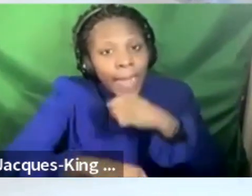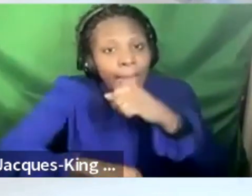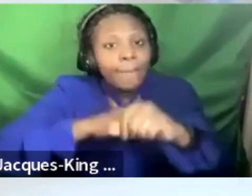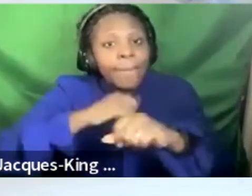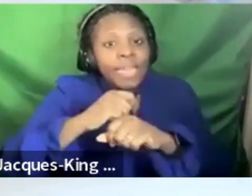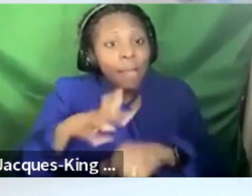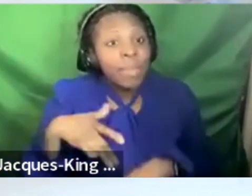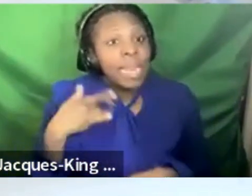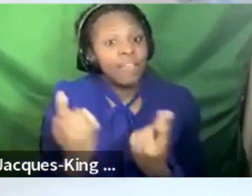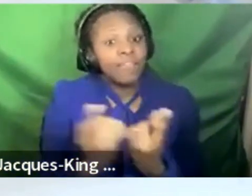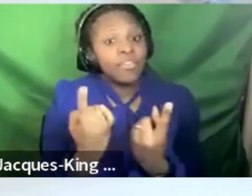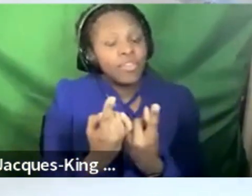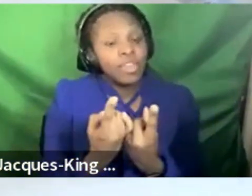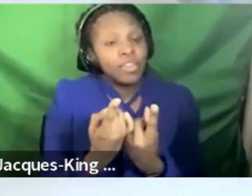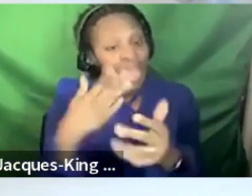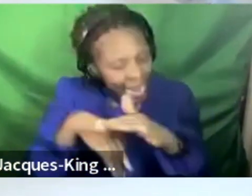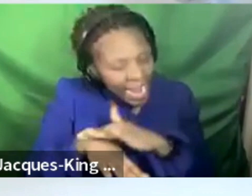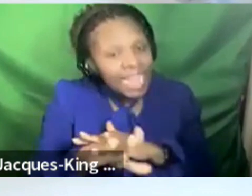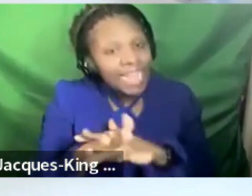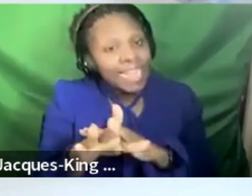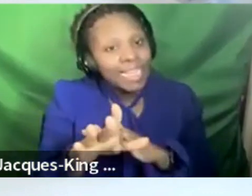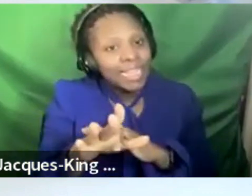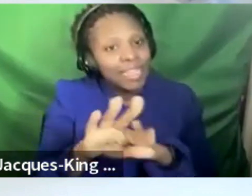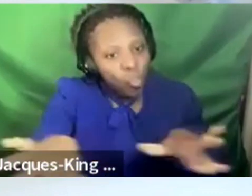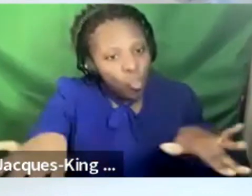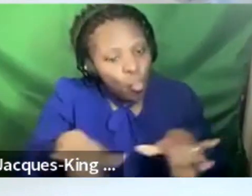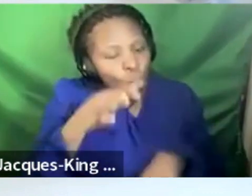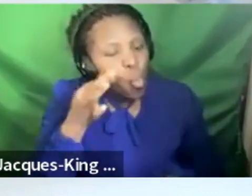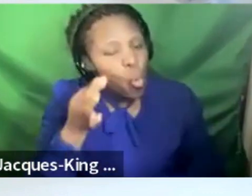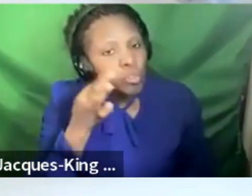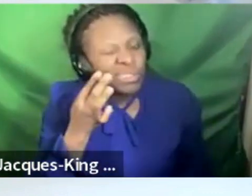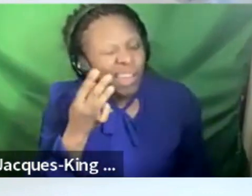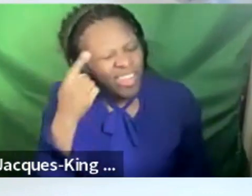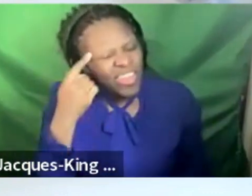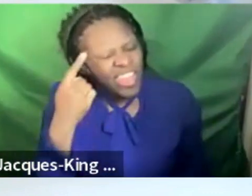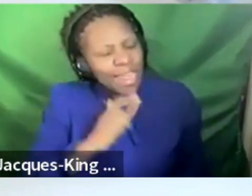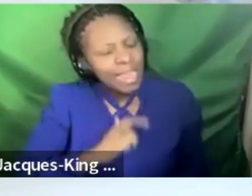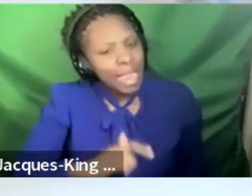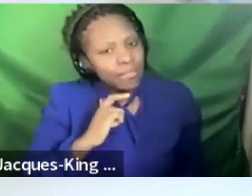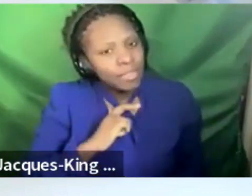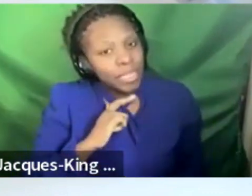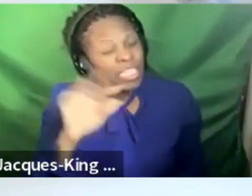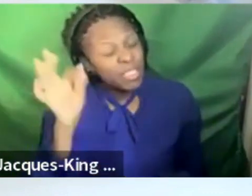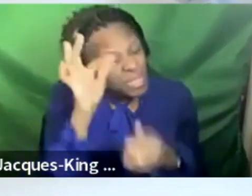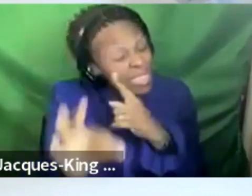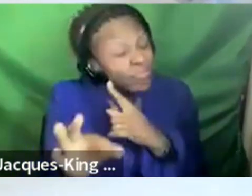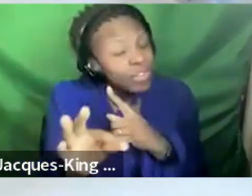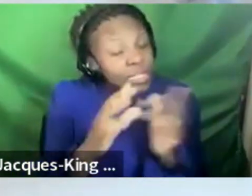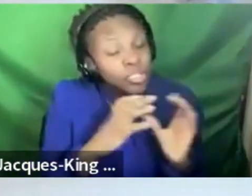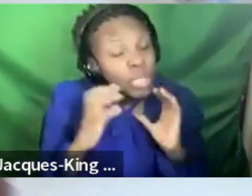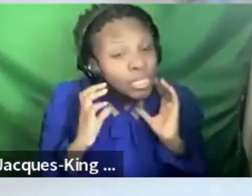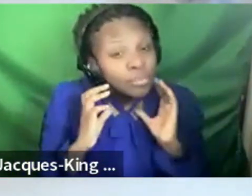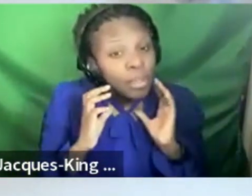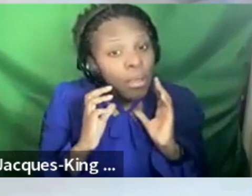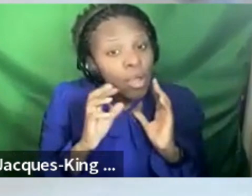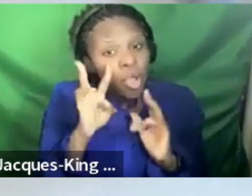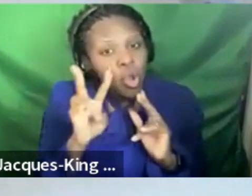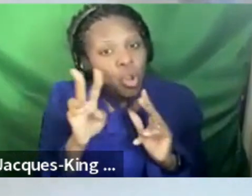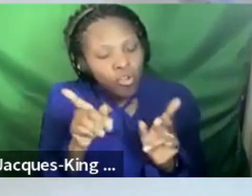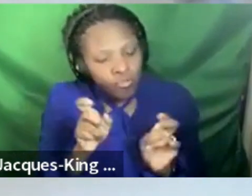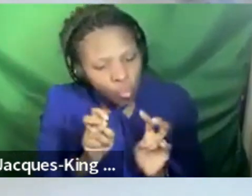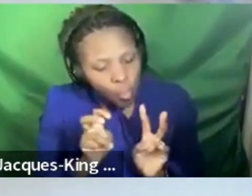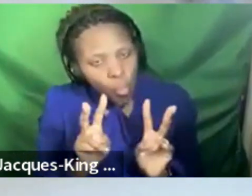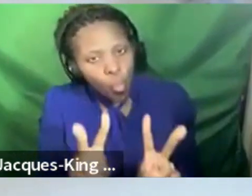sea, he actually became a living thing that belonged in the sea. And I think that with a character, particularly